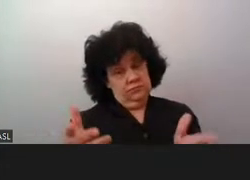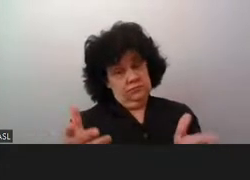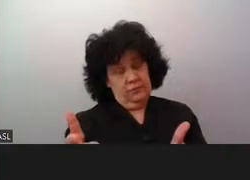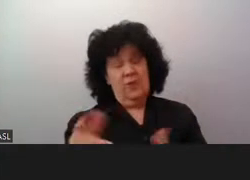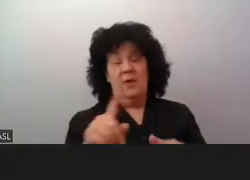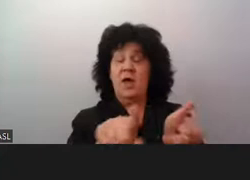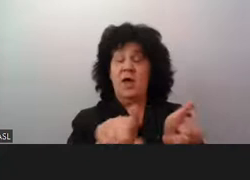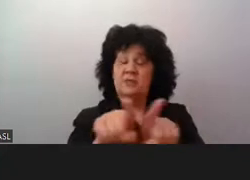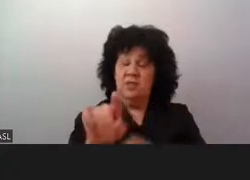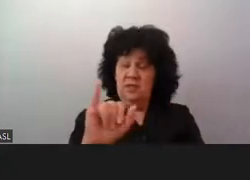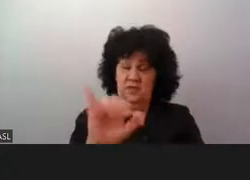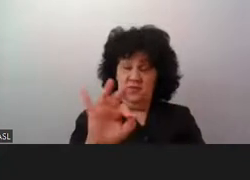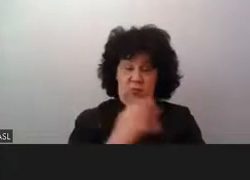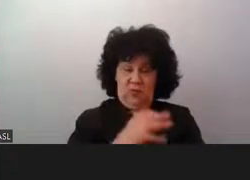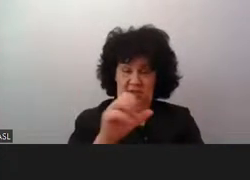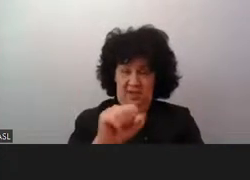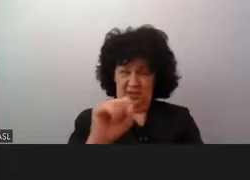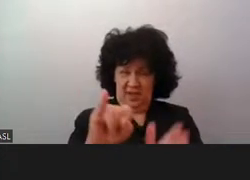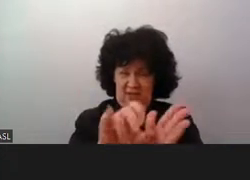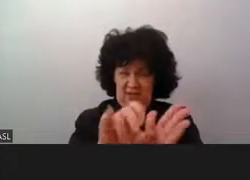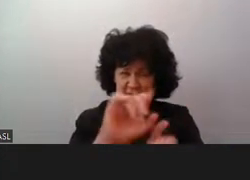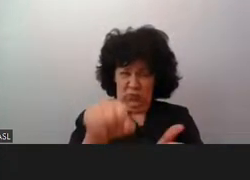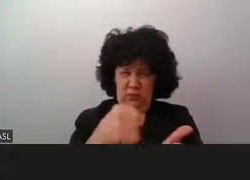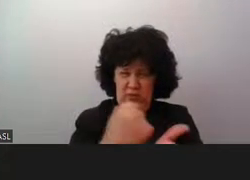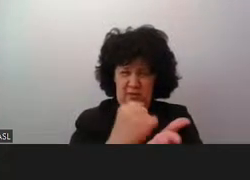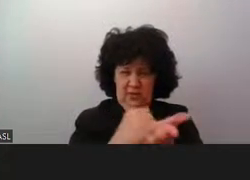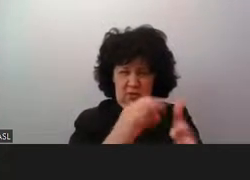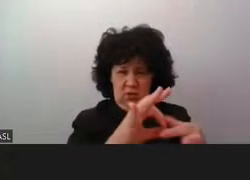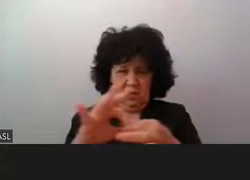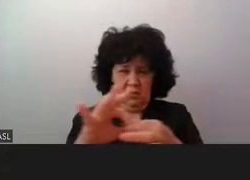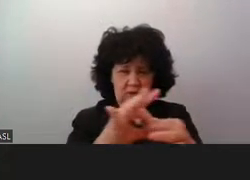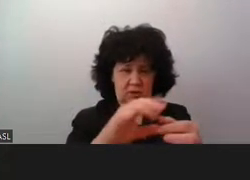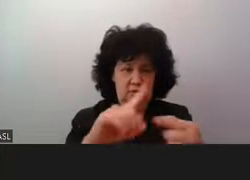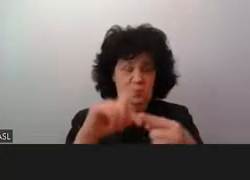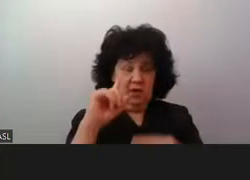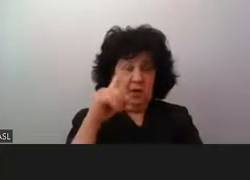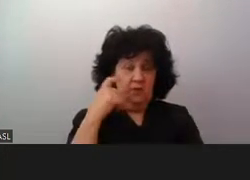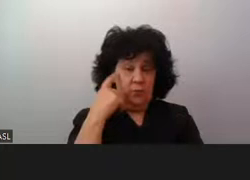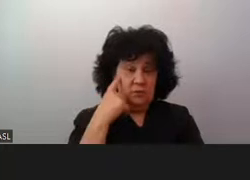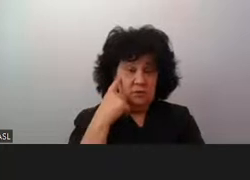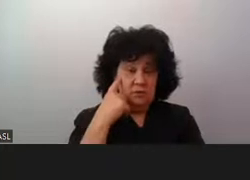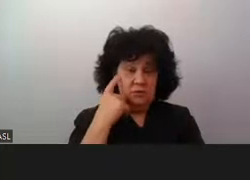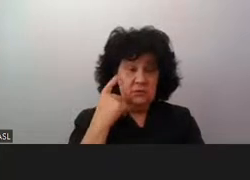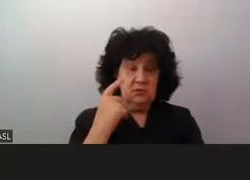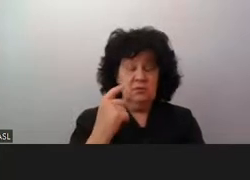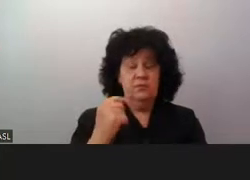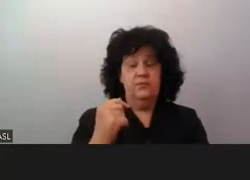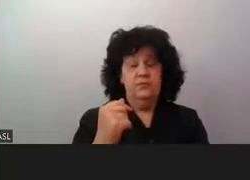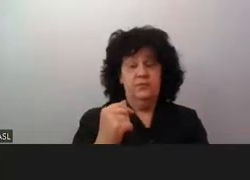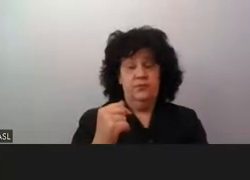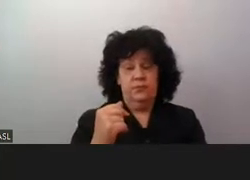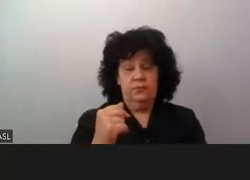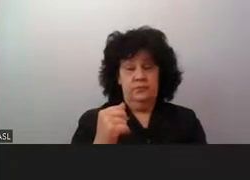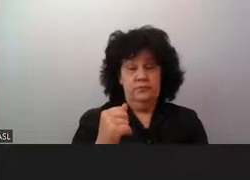if we can identify credentials that are relevant to government, nothing's to say that our hands are tied not being able to adopt